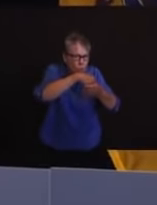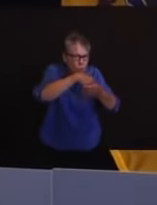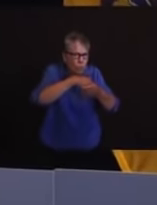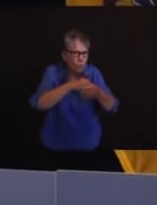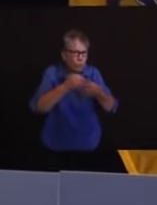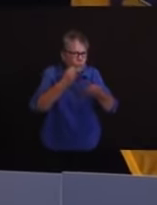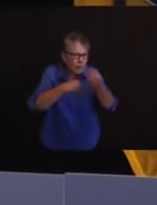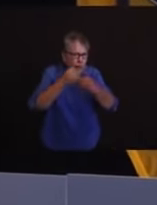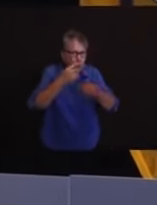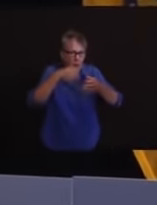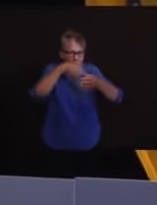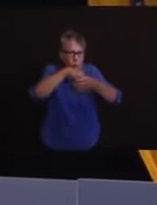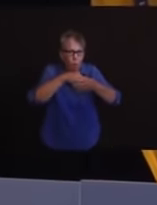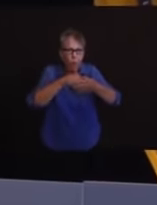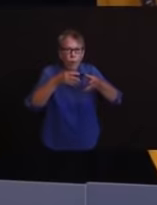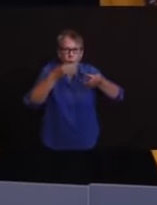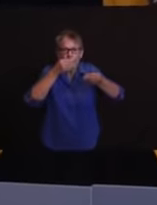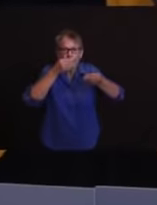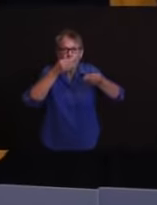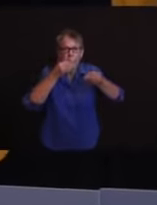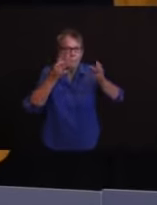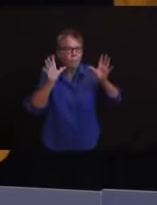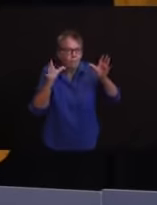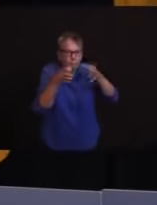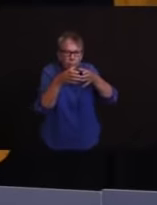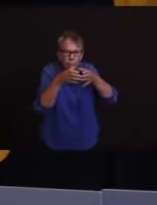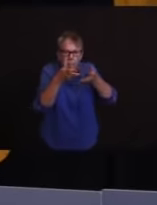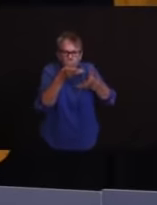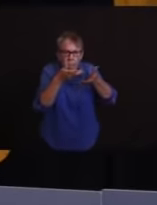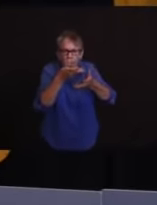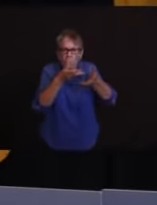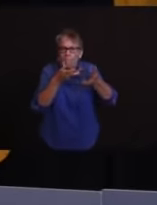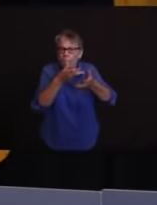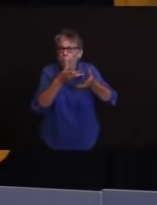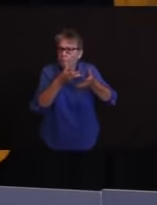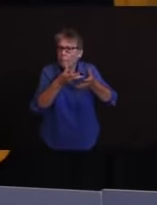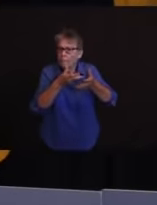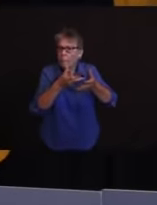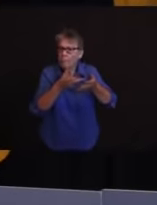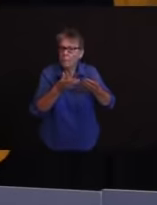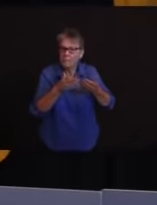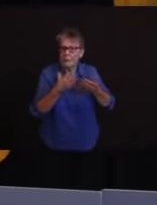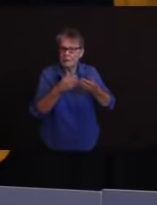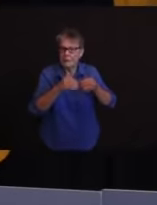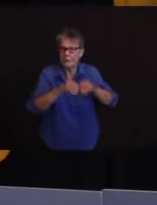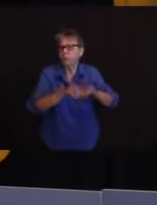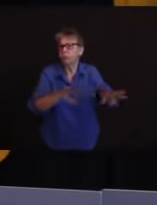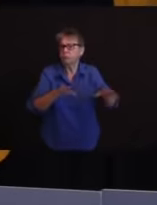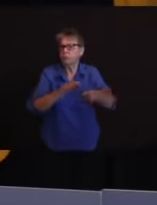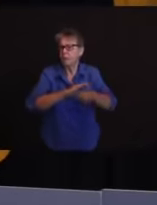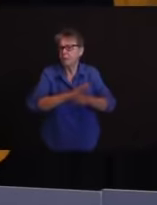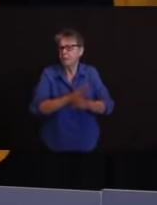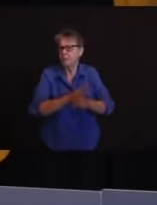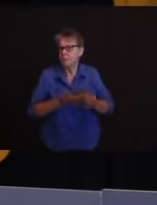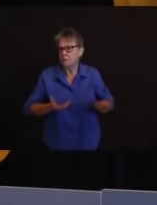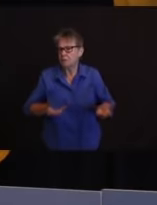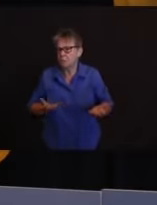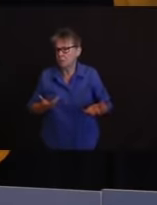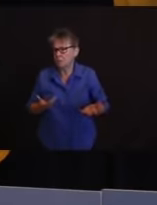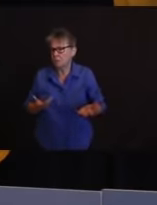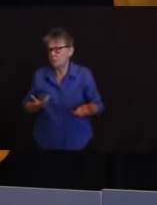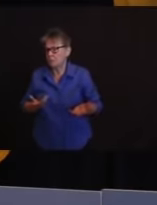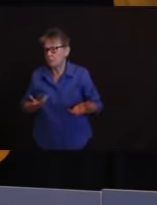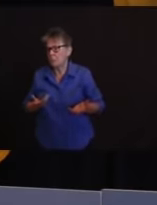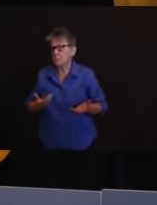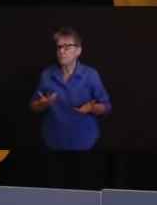parties associated with beach towns and other places have occurred. We have anecdotal information of the occasional person who said that they were at